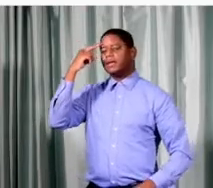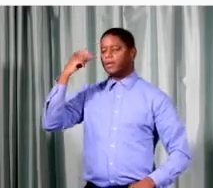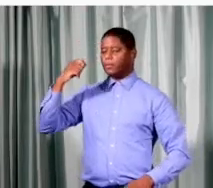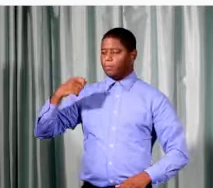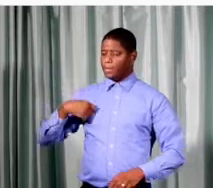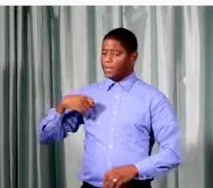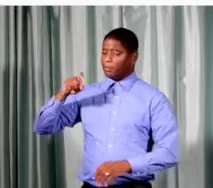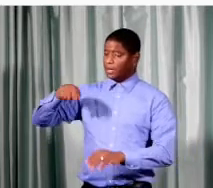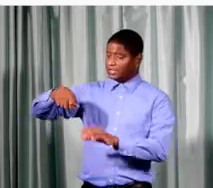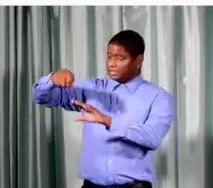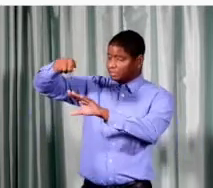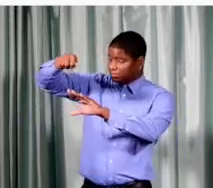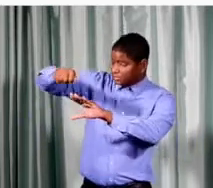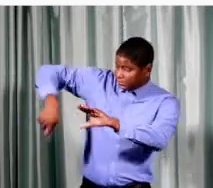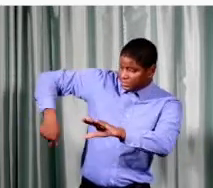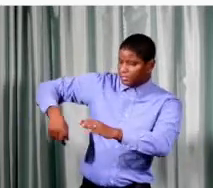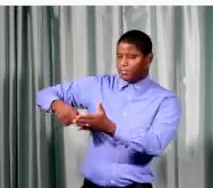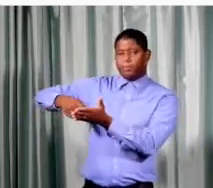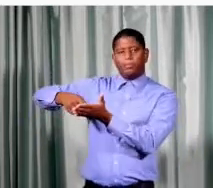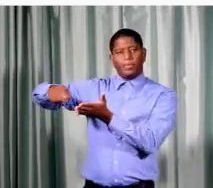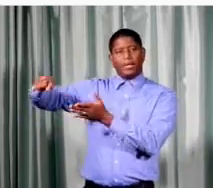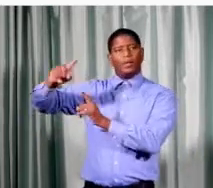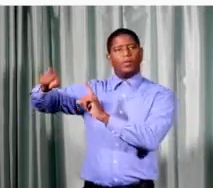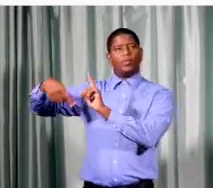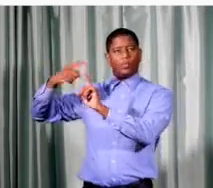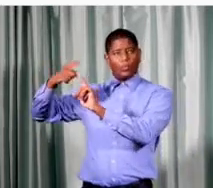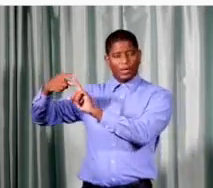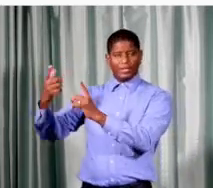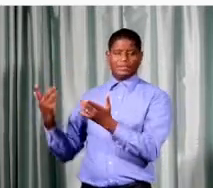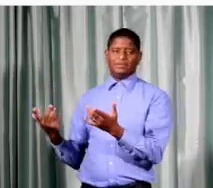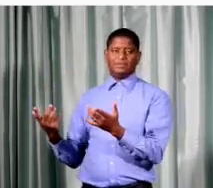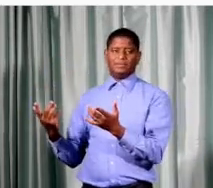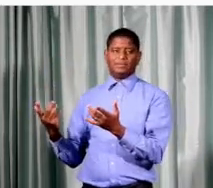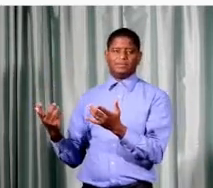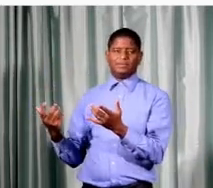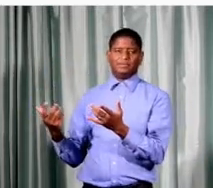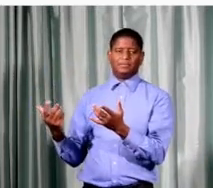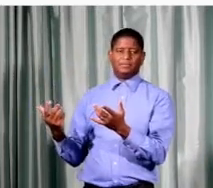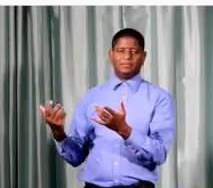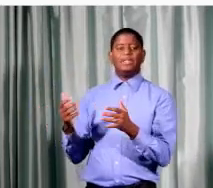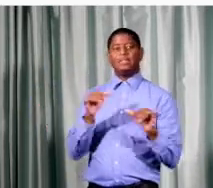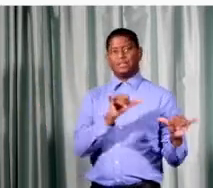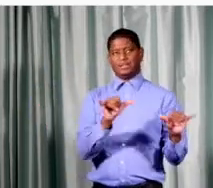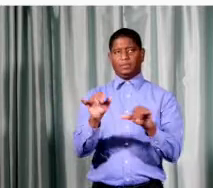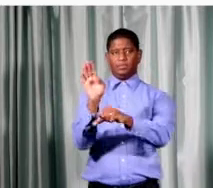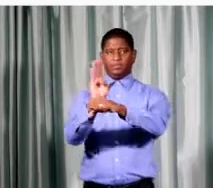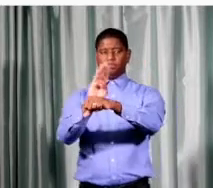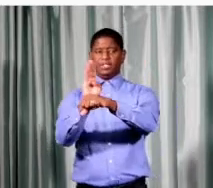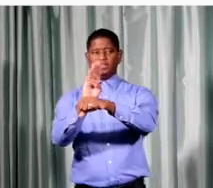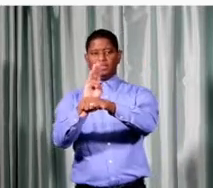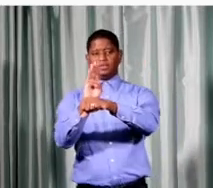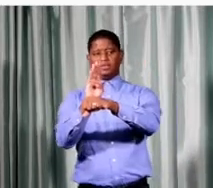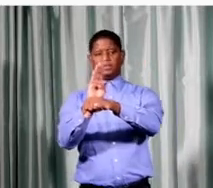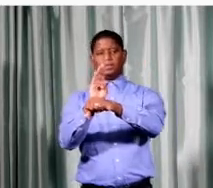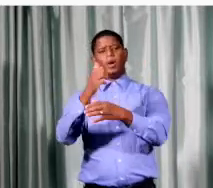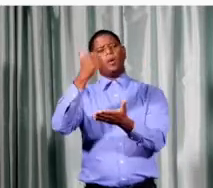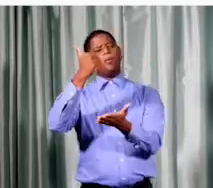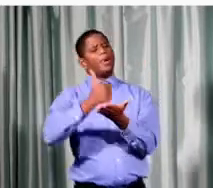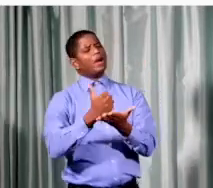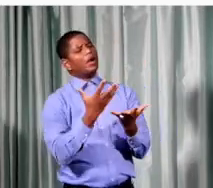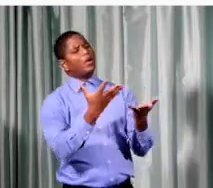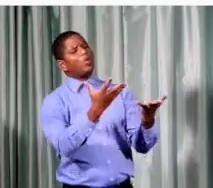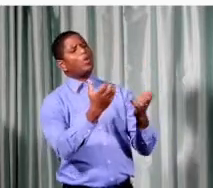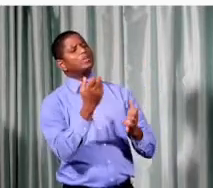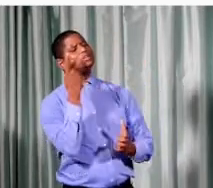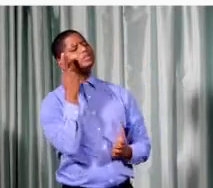business. The bank would want to see what is happening with your cash previously. That is